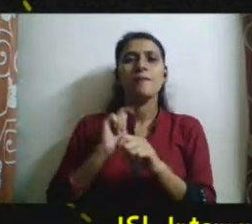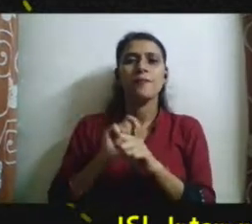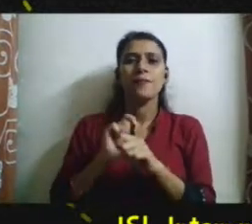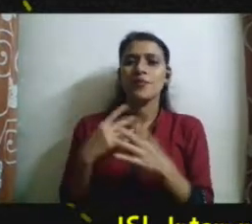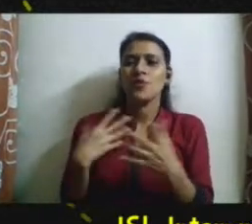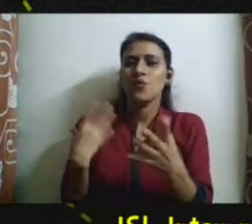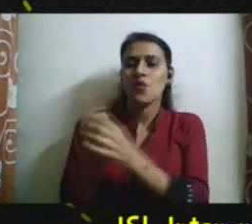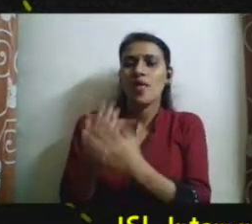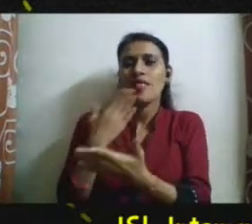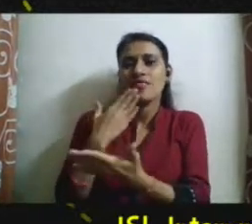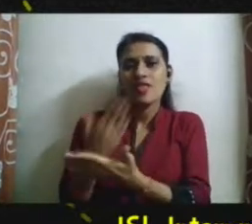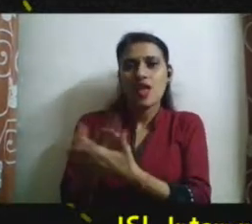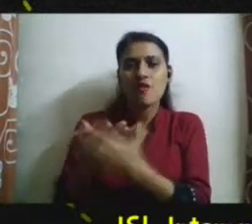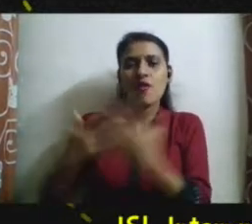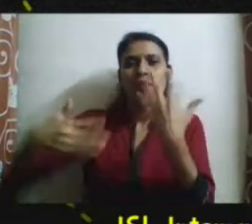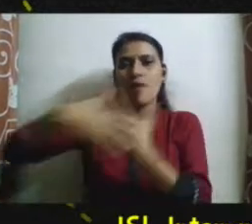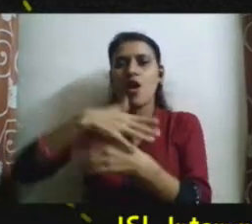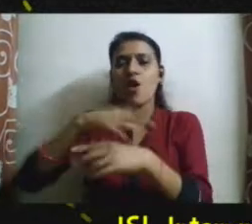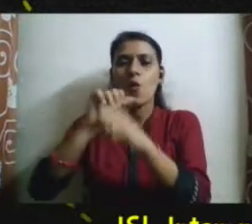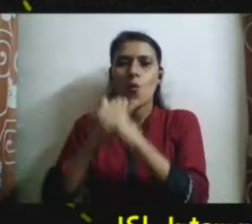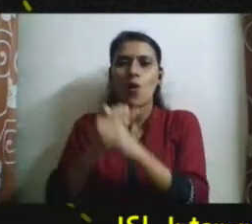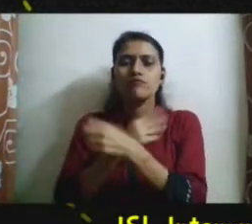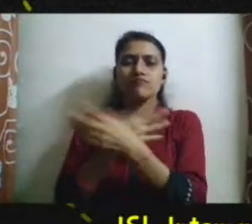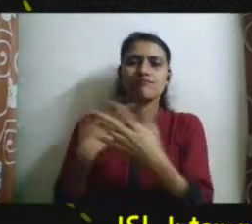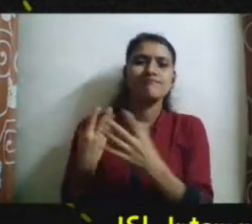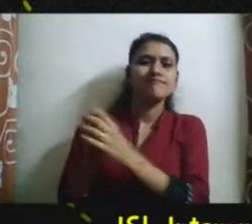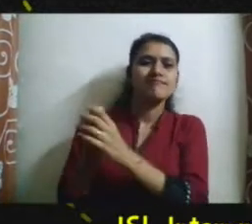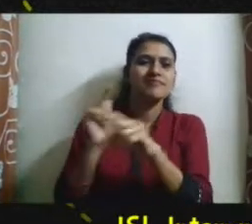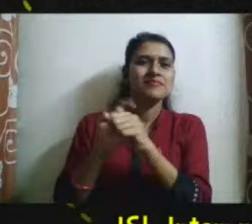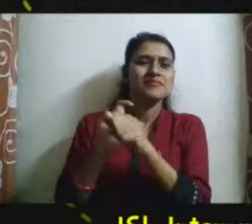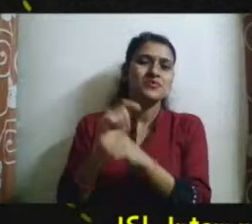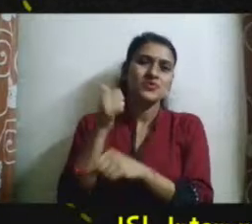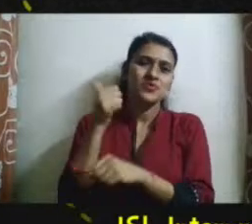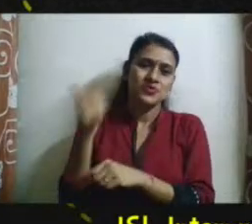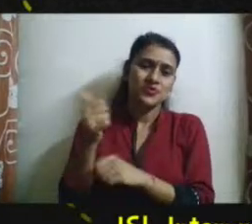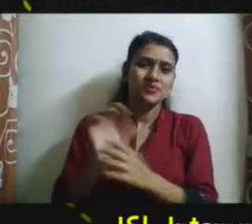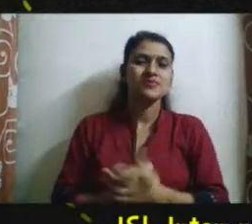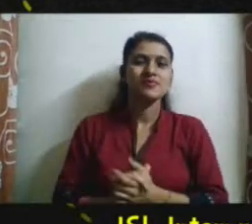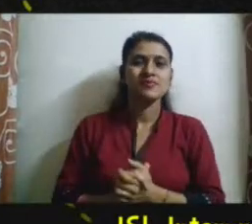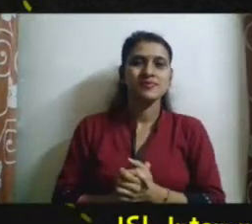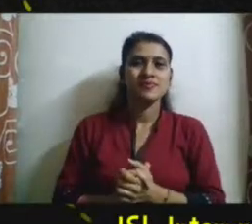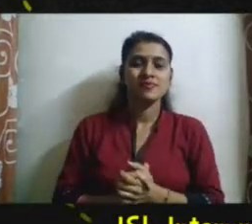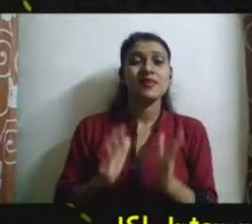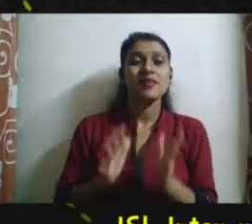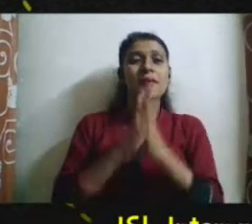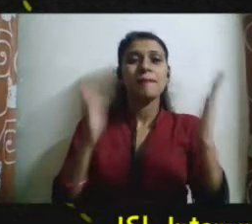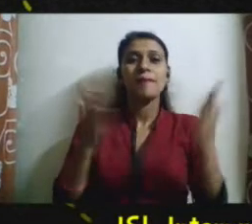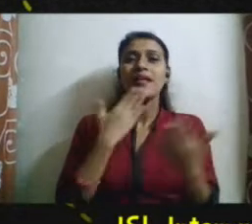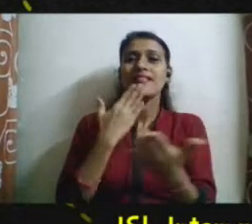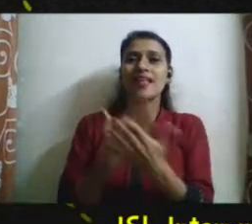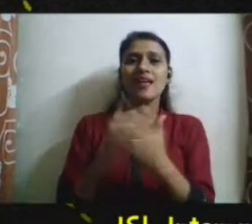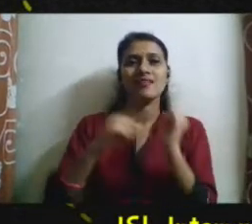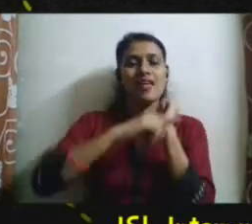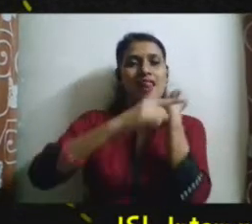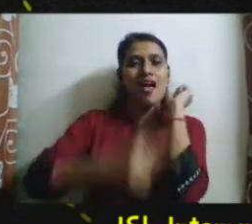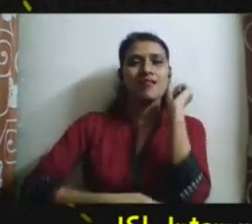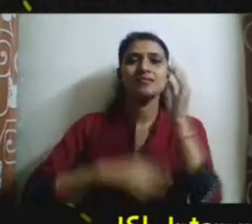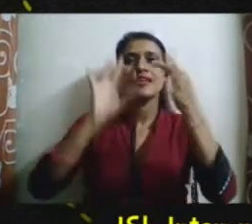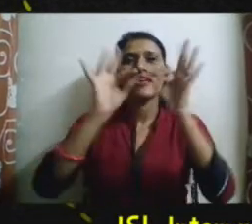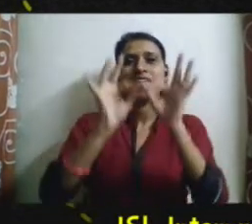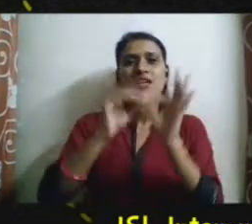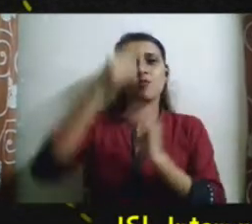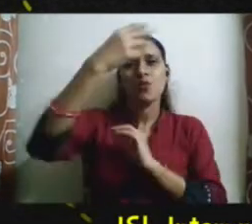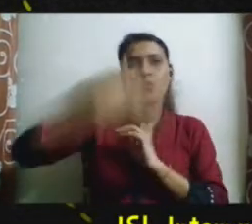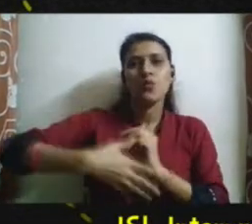the background quietly helping to bring this conference up. And the biggest thanks to the interpreters in the last slide, who